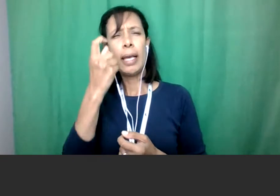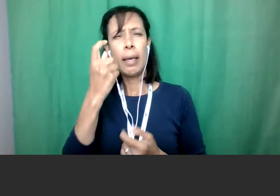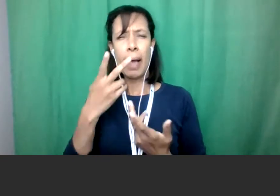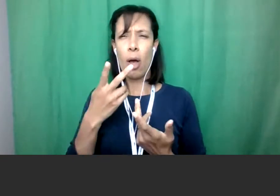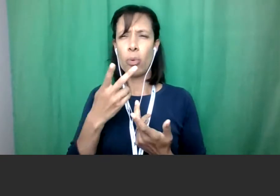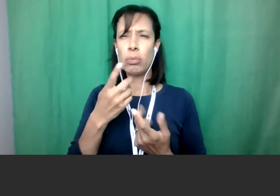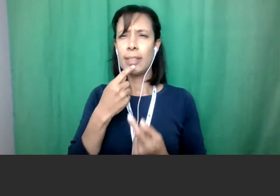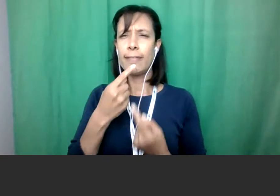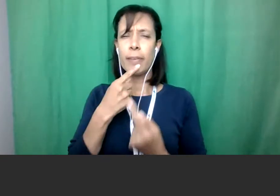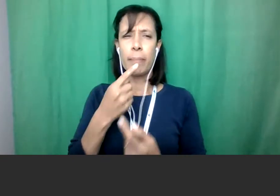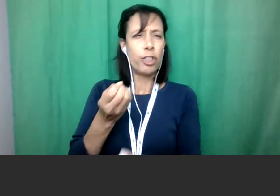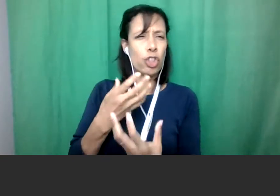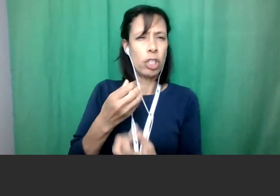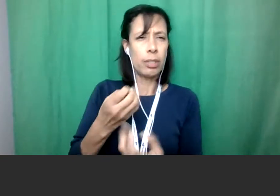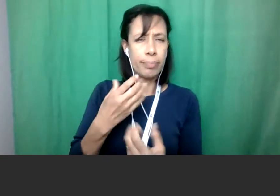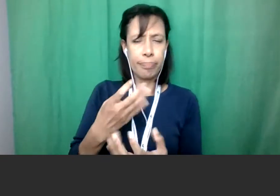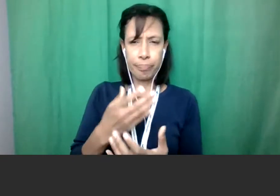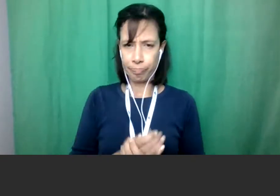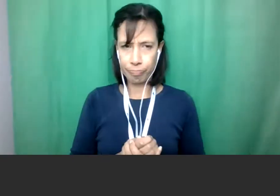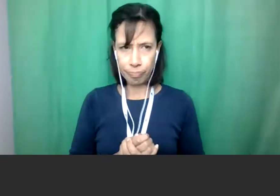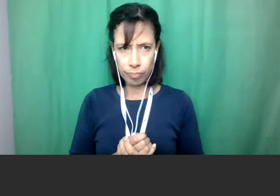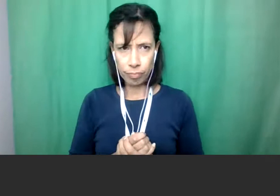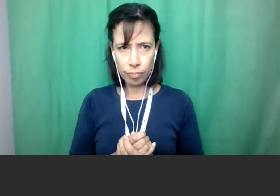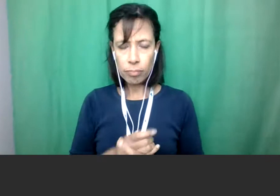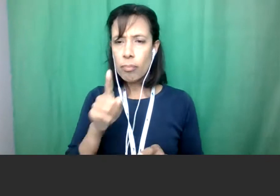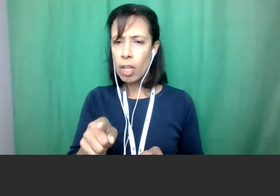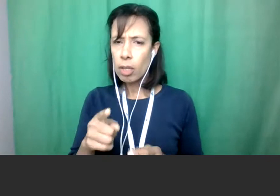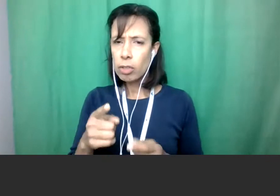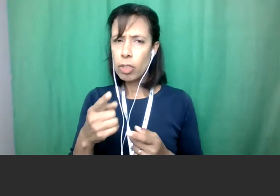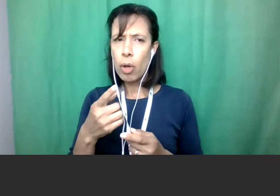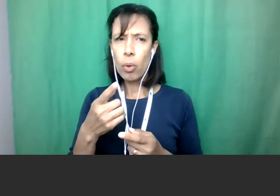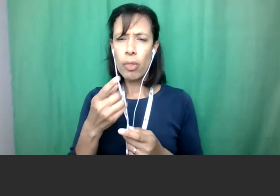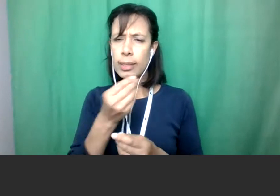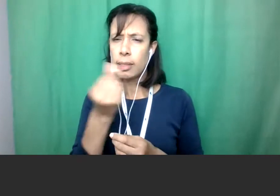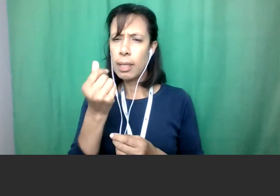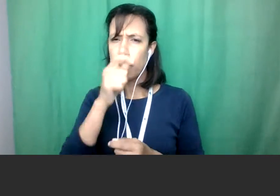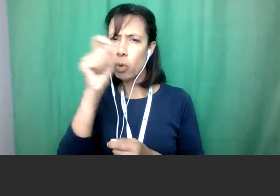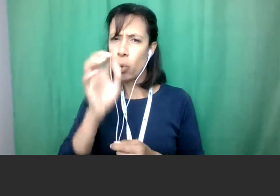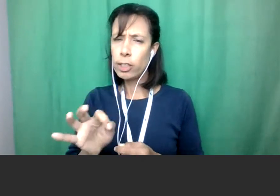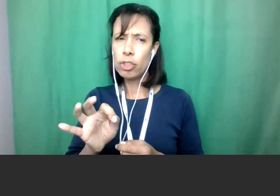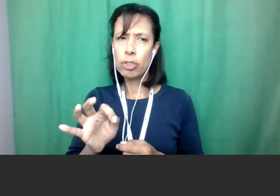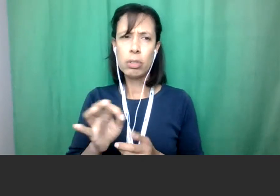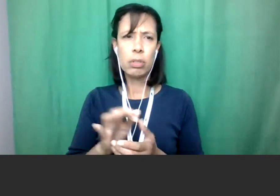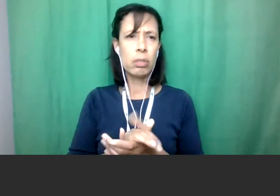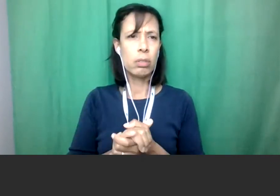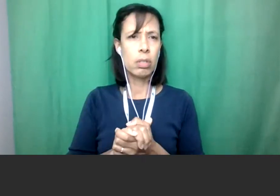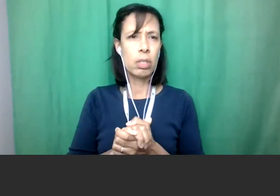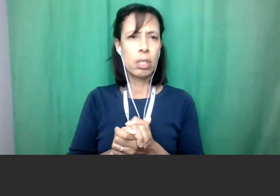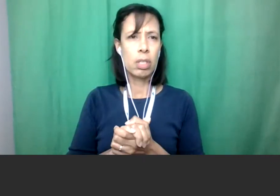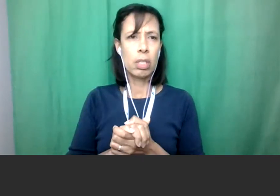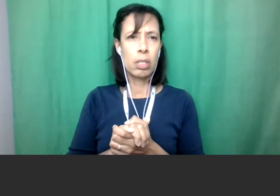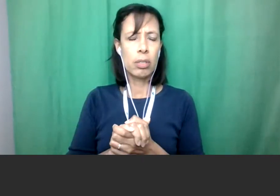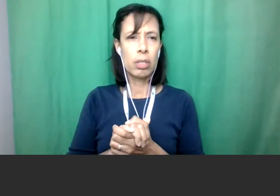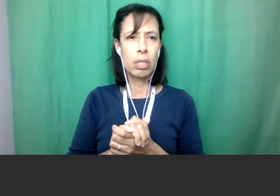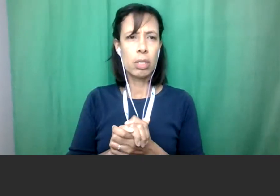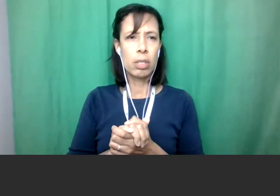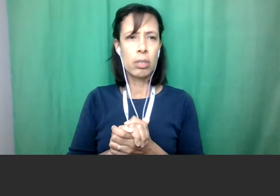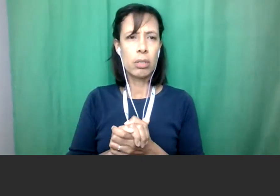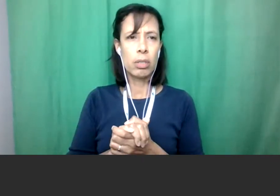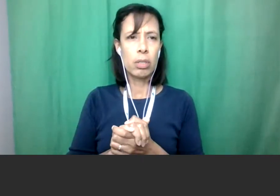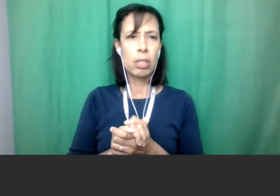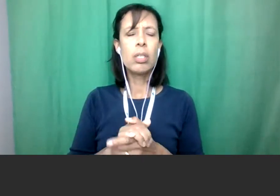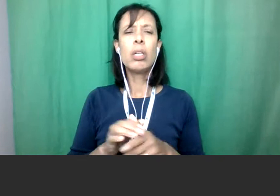A couple of questions there. I'm going to pick them up and then I'm going to move on. Megan, I'm assuming our supervisors will point us in the right direction in